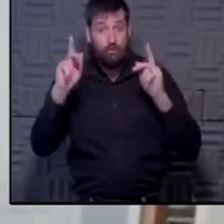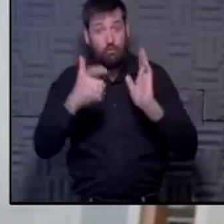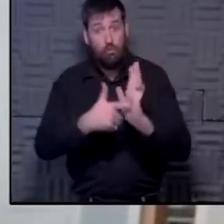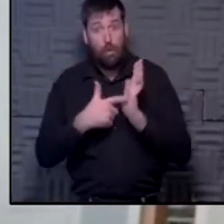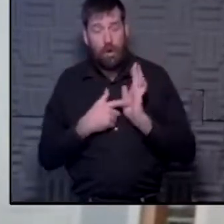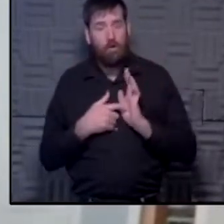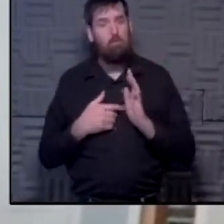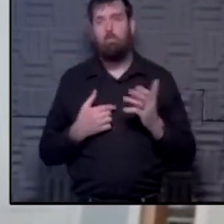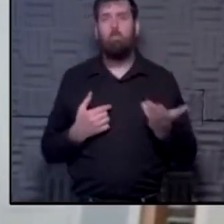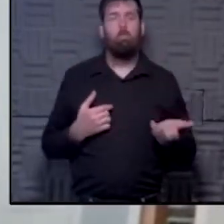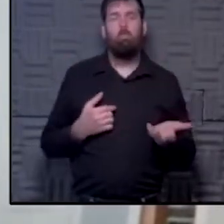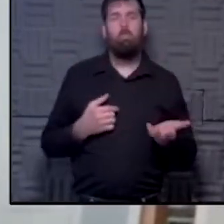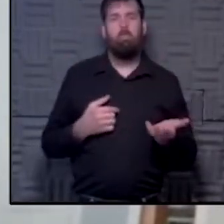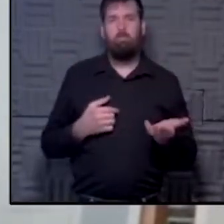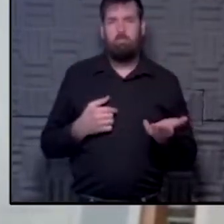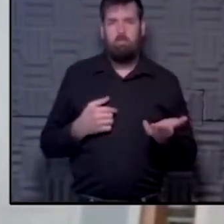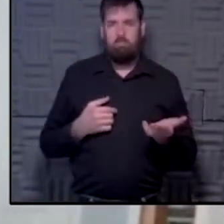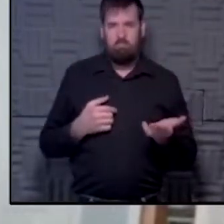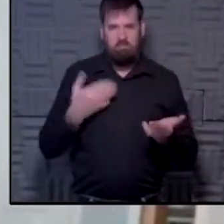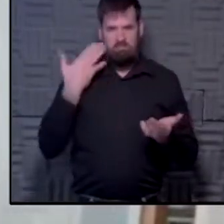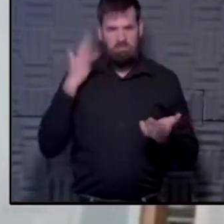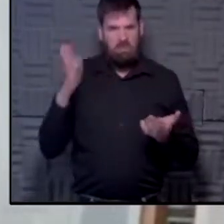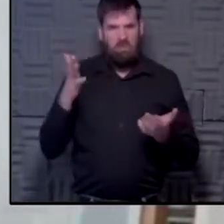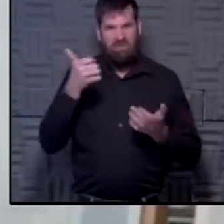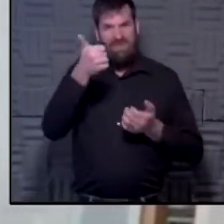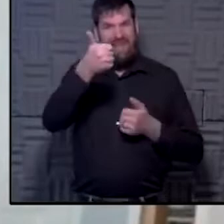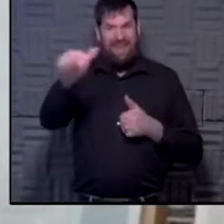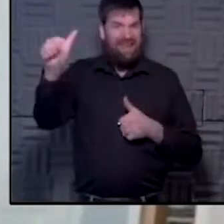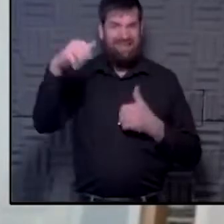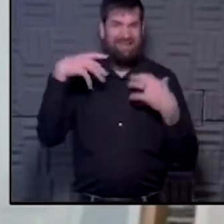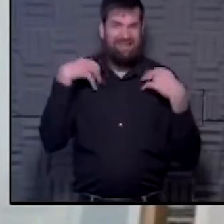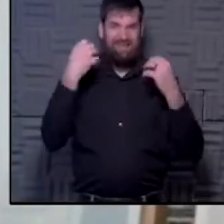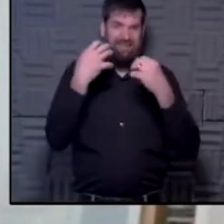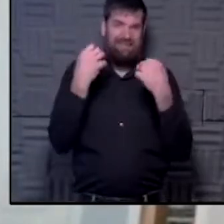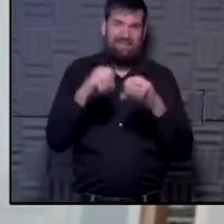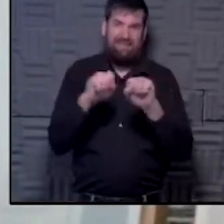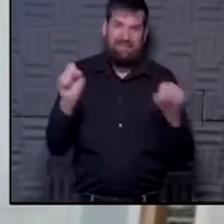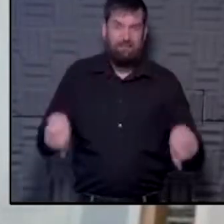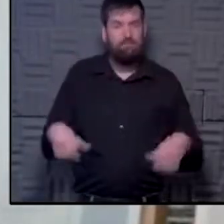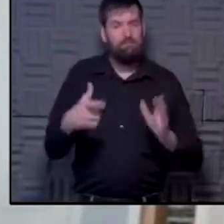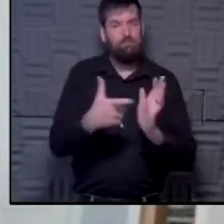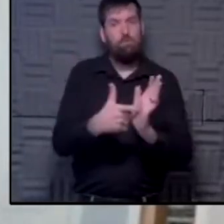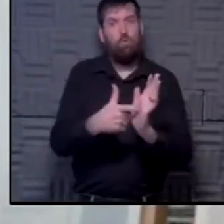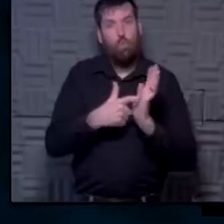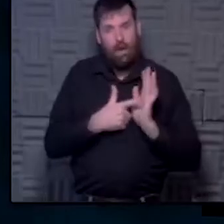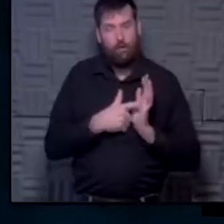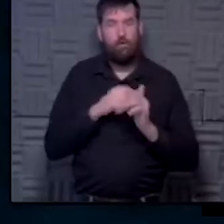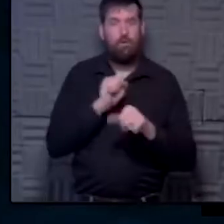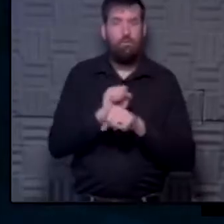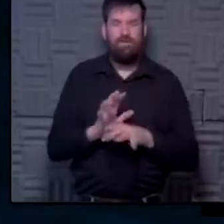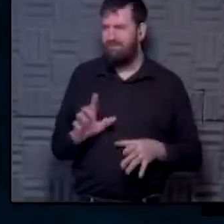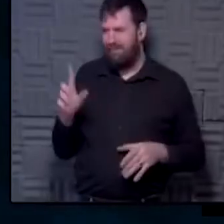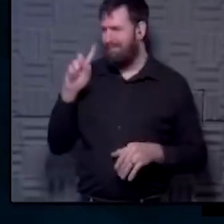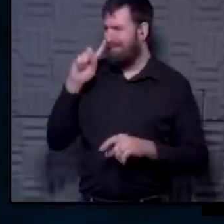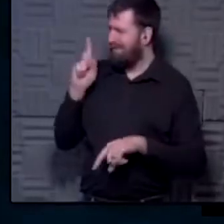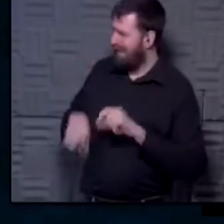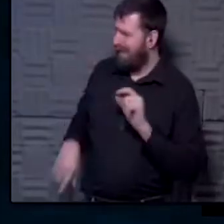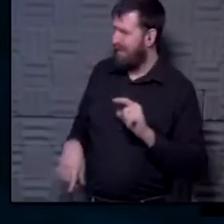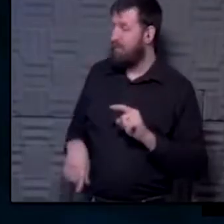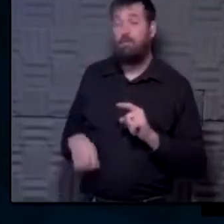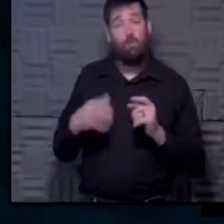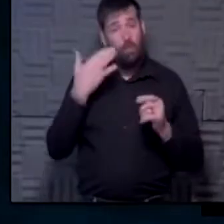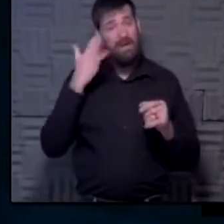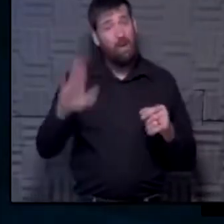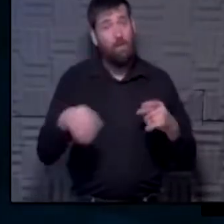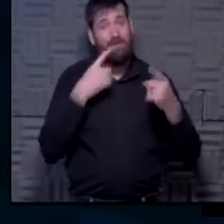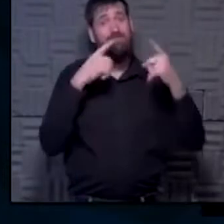know of any health systems right now that are requiring even their own employees, because I don't think we know it's effective. We